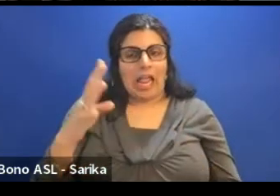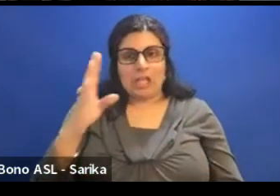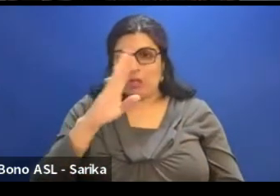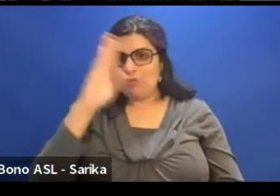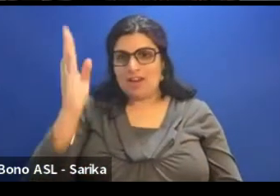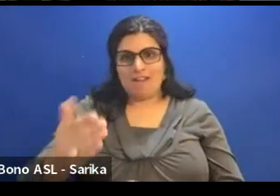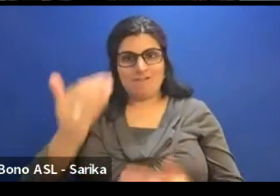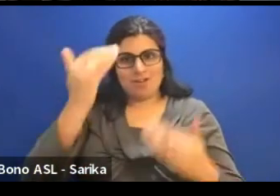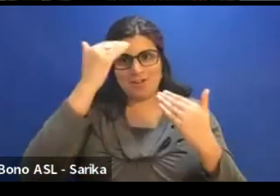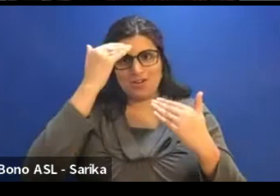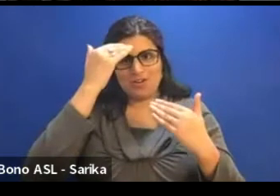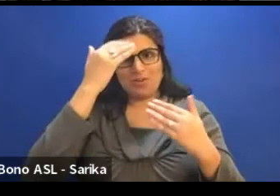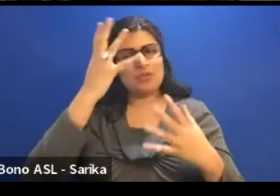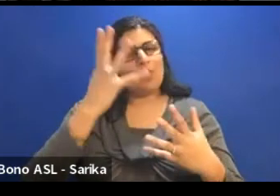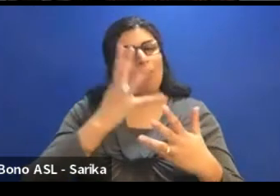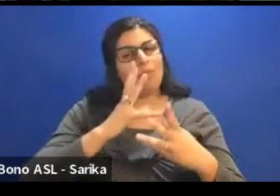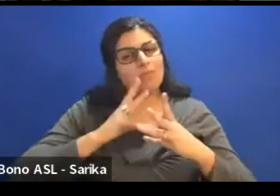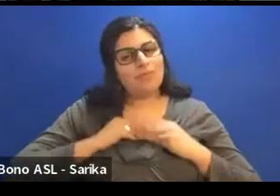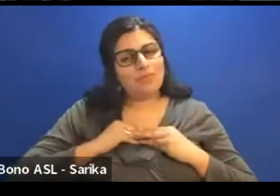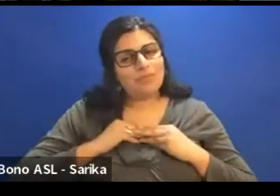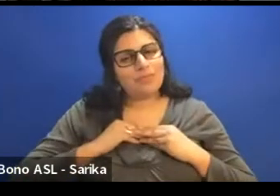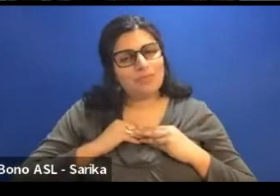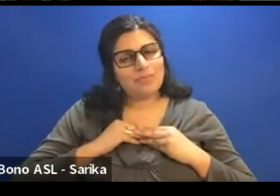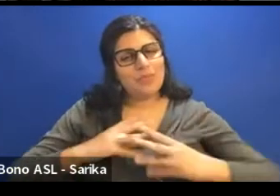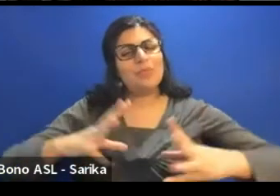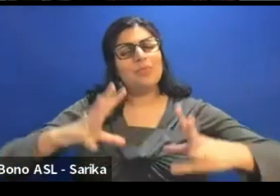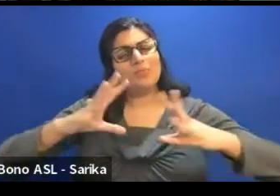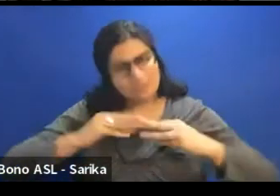And to embrace that and to own it,